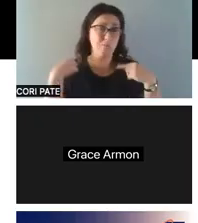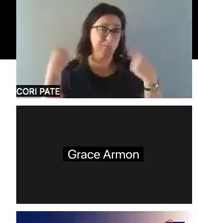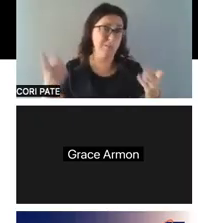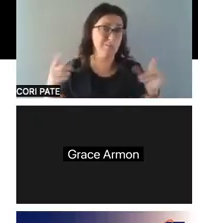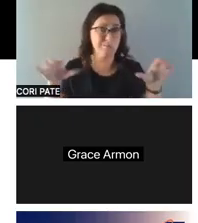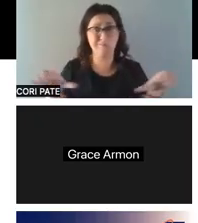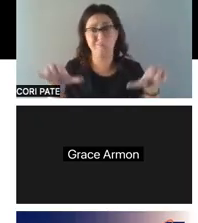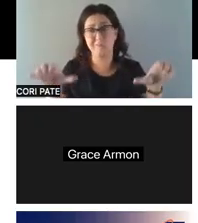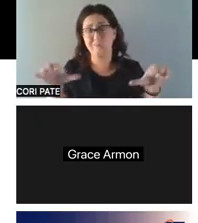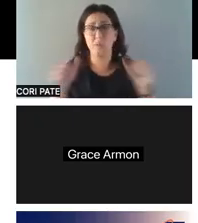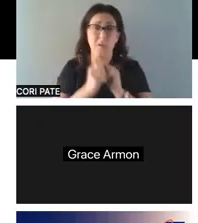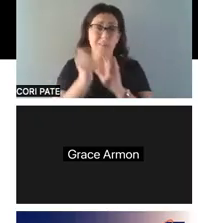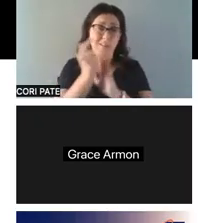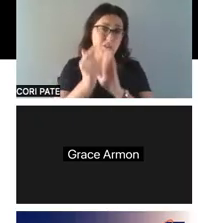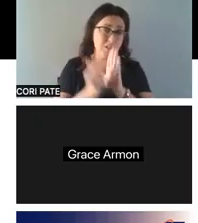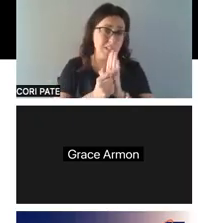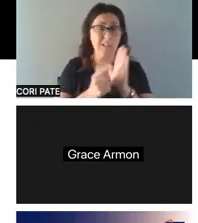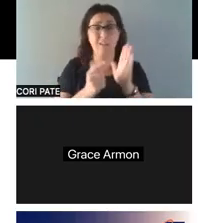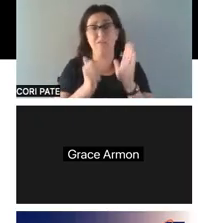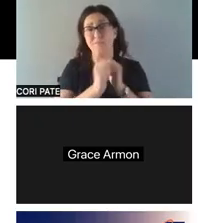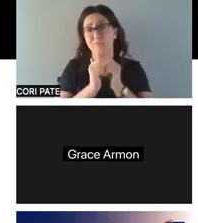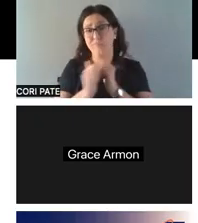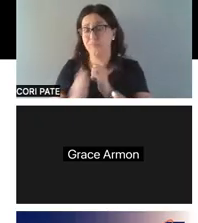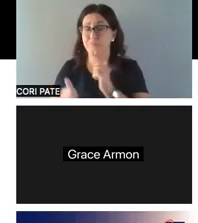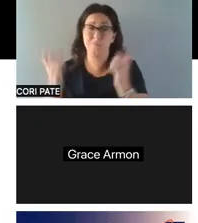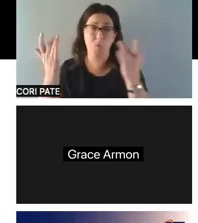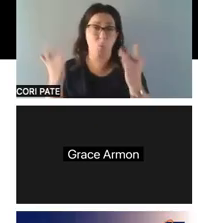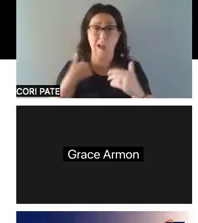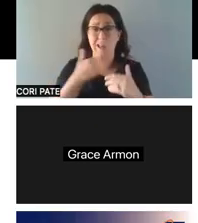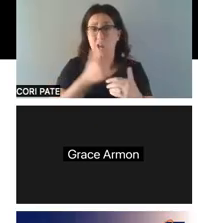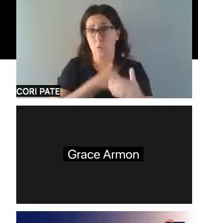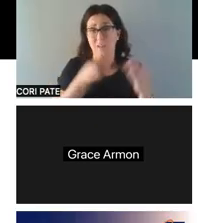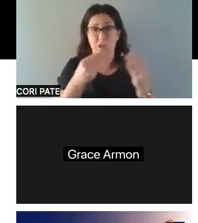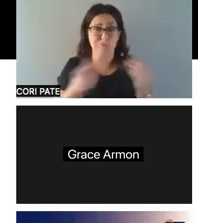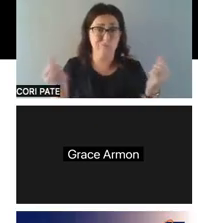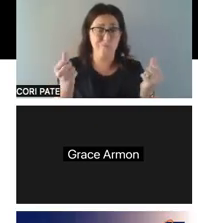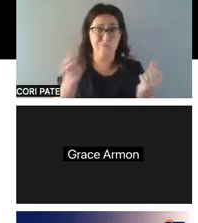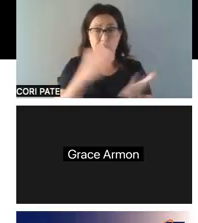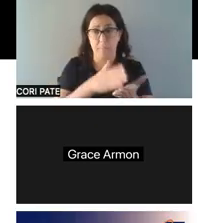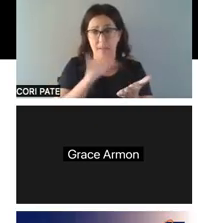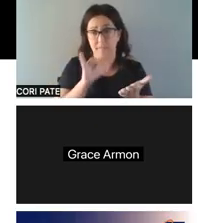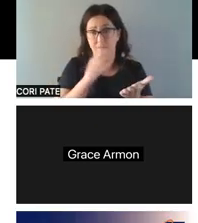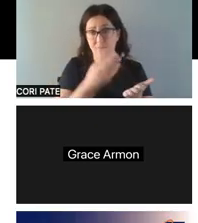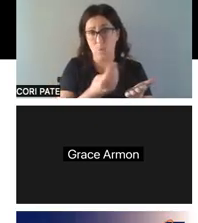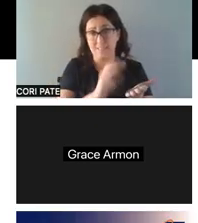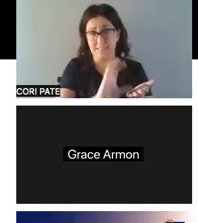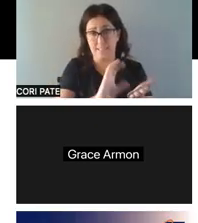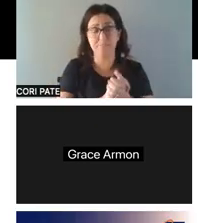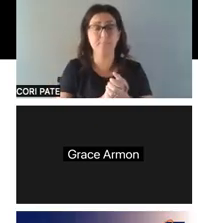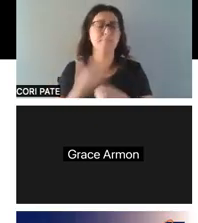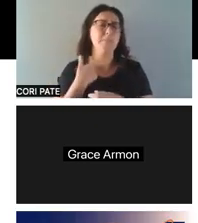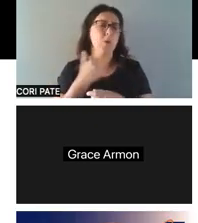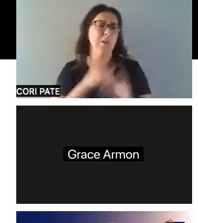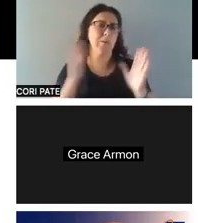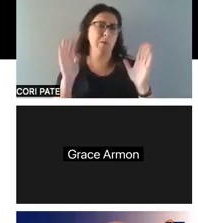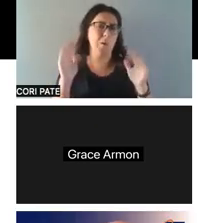terms of legislative effort, and why we're phasing it out. We were hoping that we could provide you with a more of a